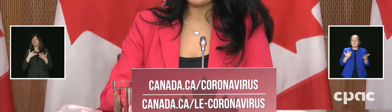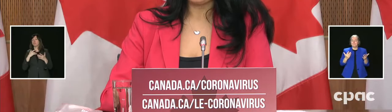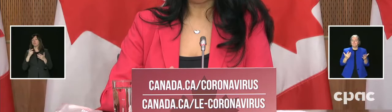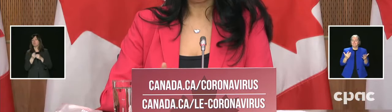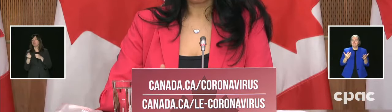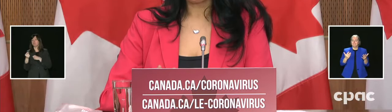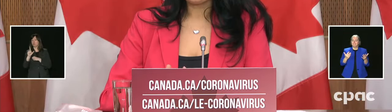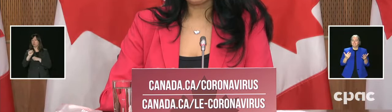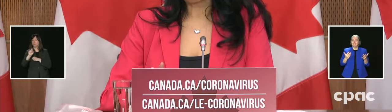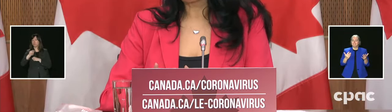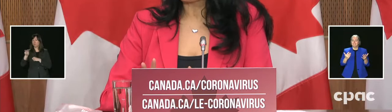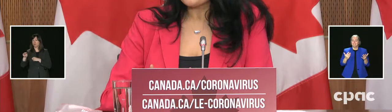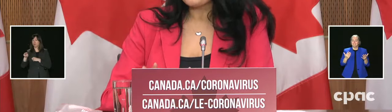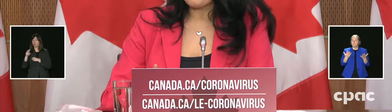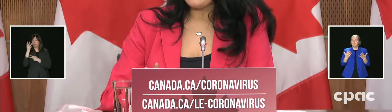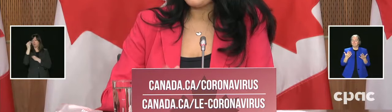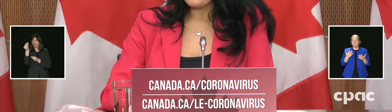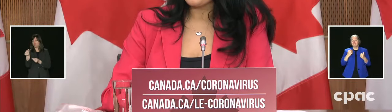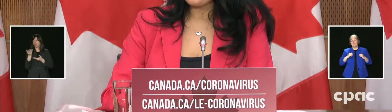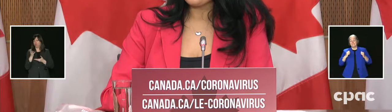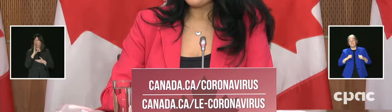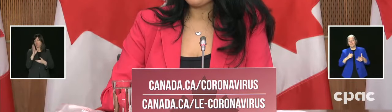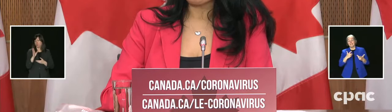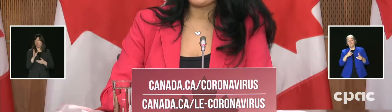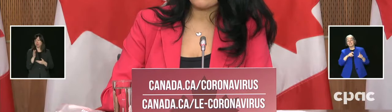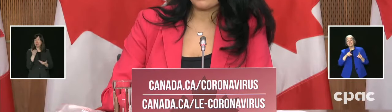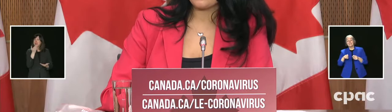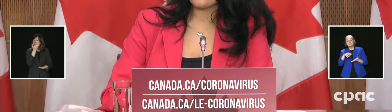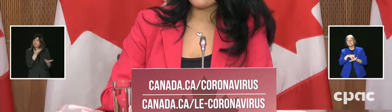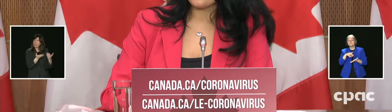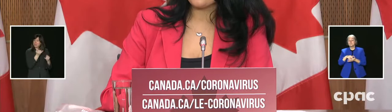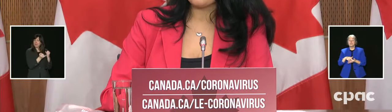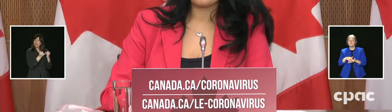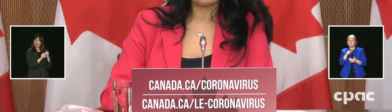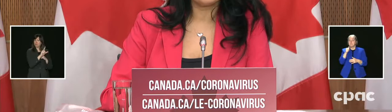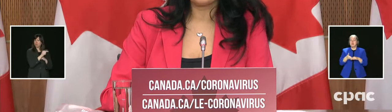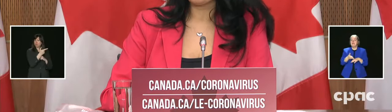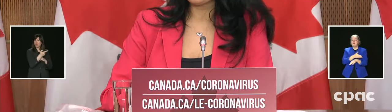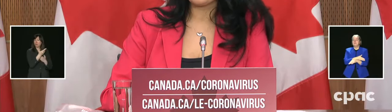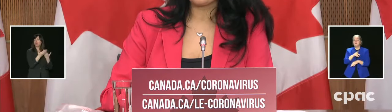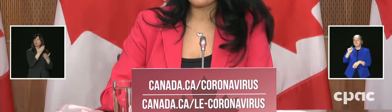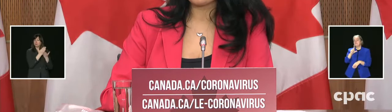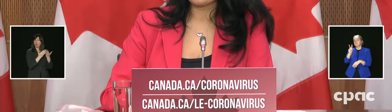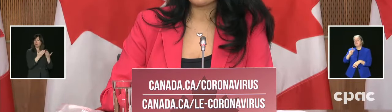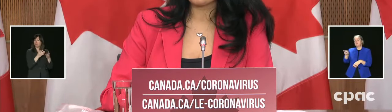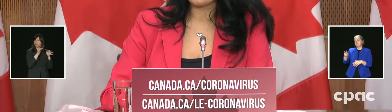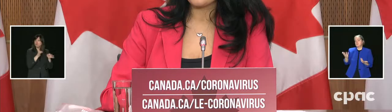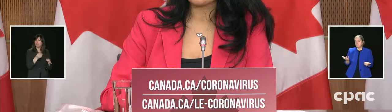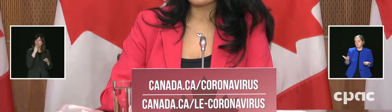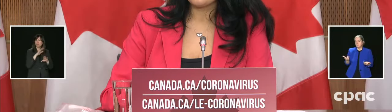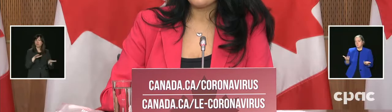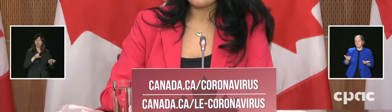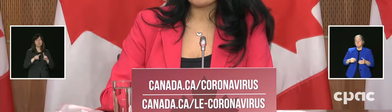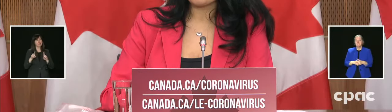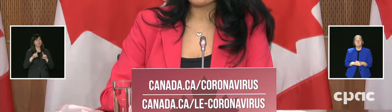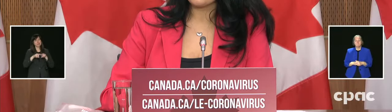2022. So potentially by the end of the calendar year, we might have some answers for children, but it really will depend on how those clinical